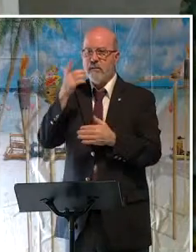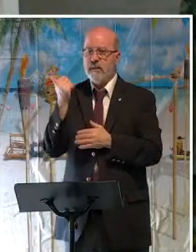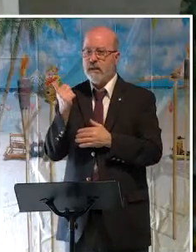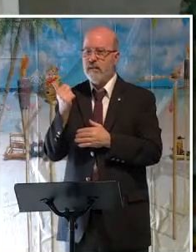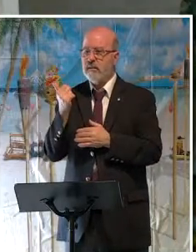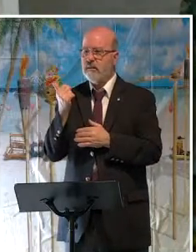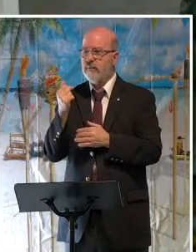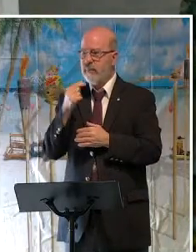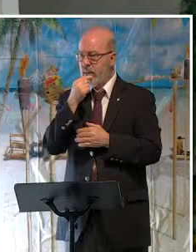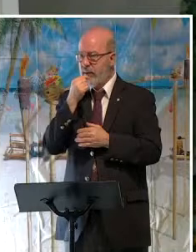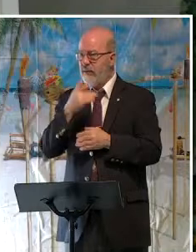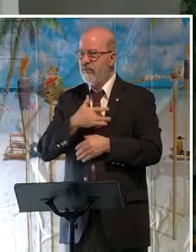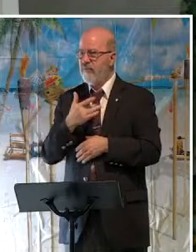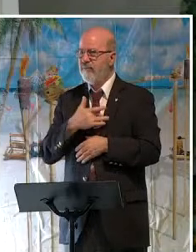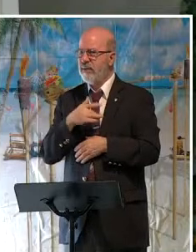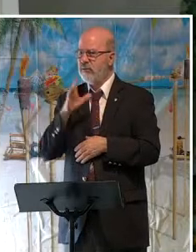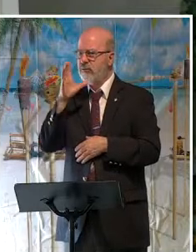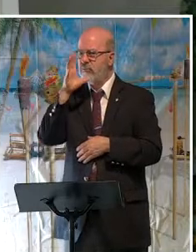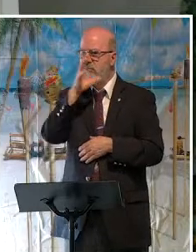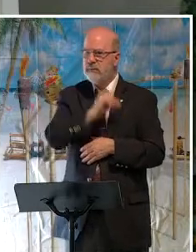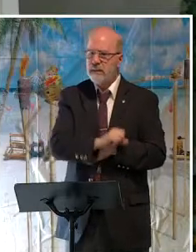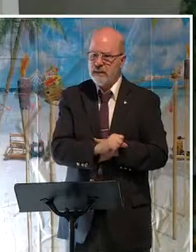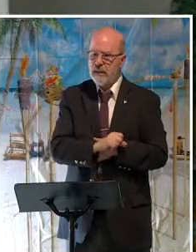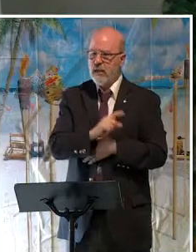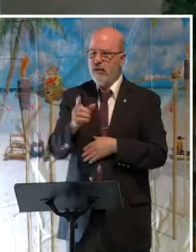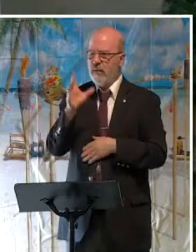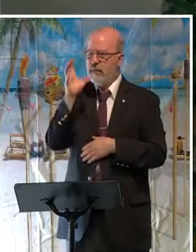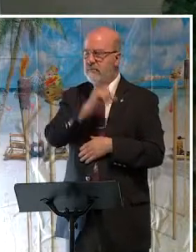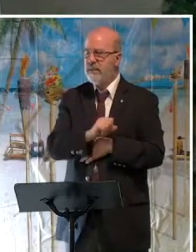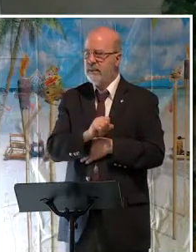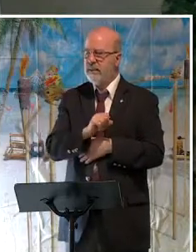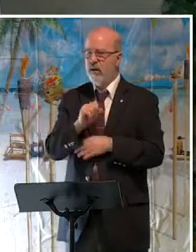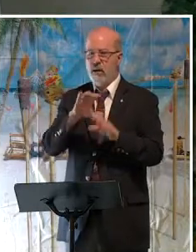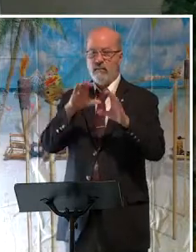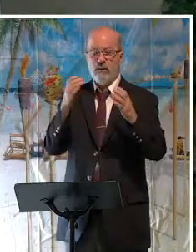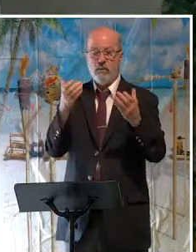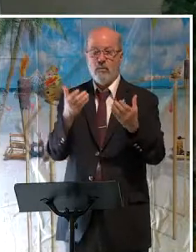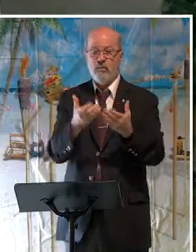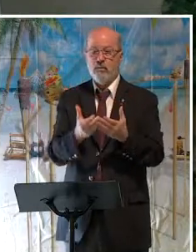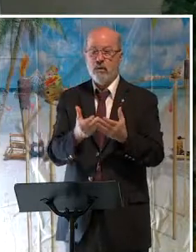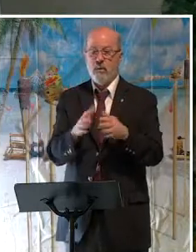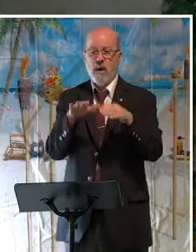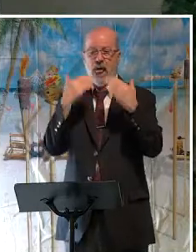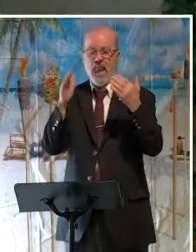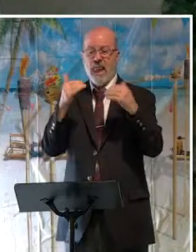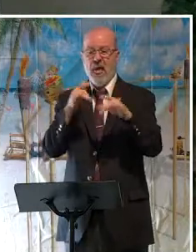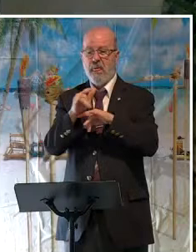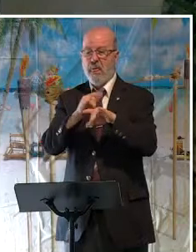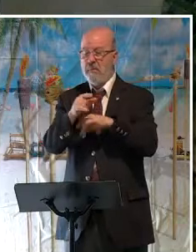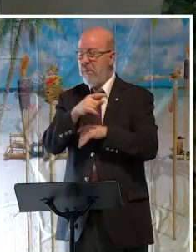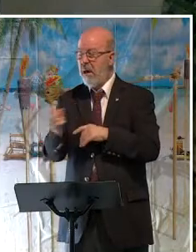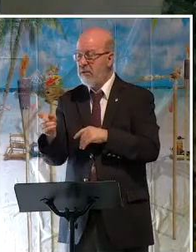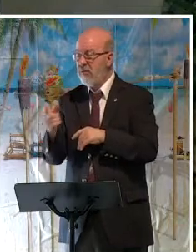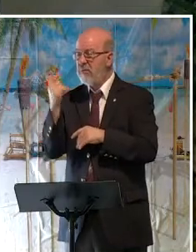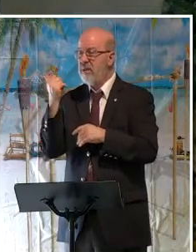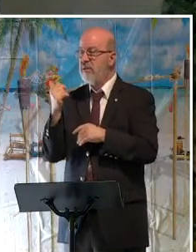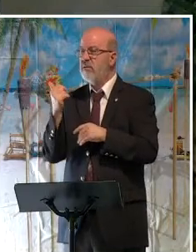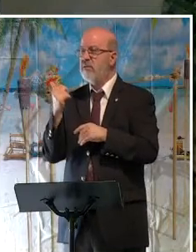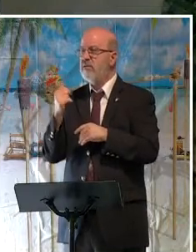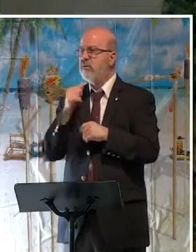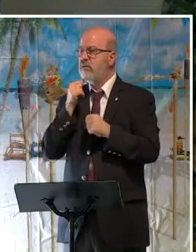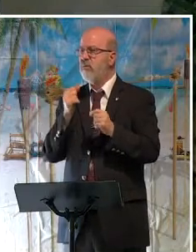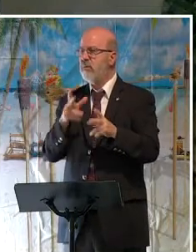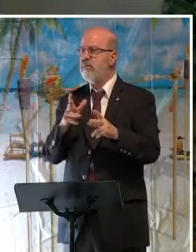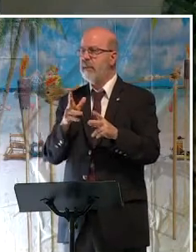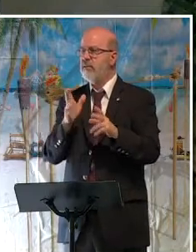because you feel you're missing out, or they'll be missing out, or the world will laugh at you or scorn you or mock you because you